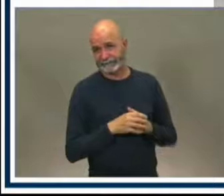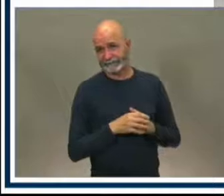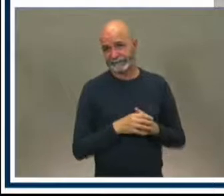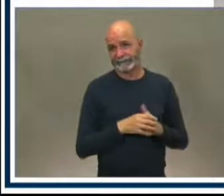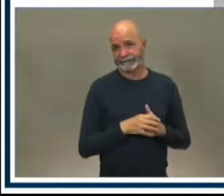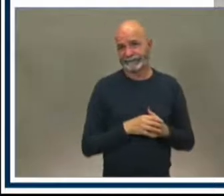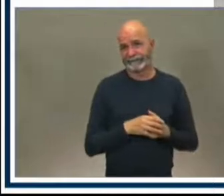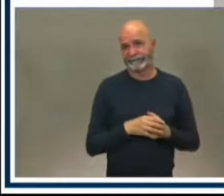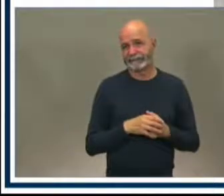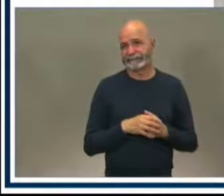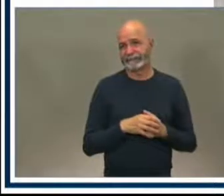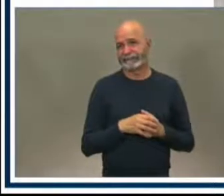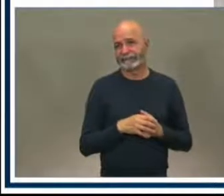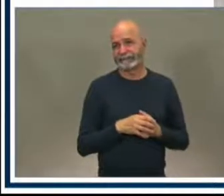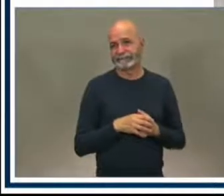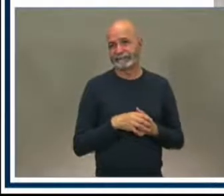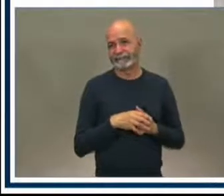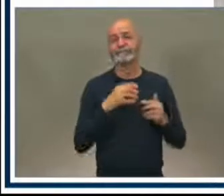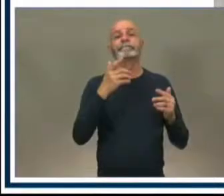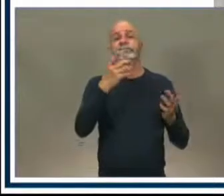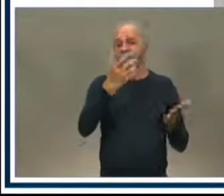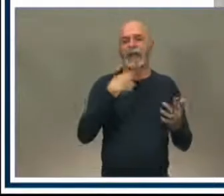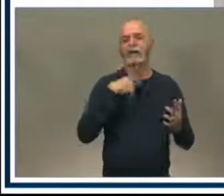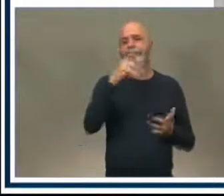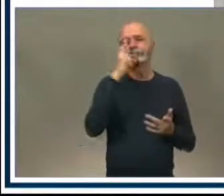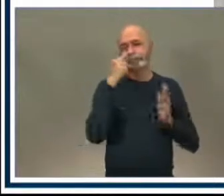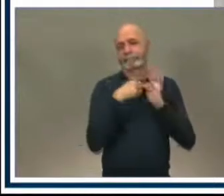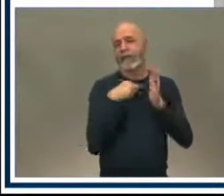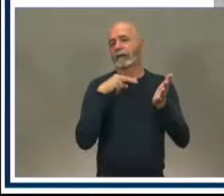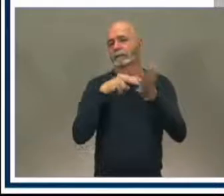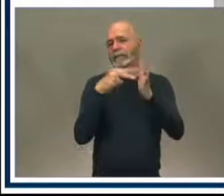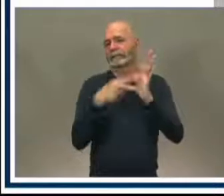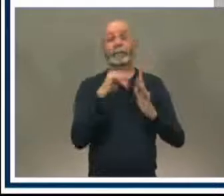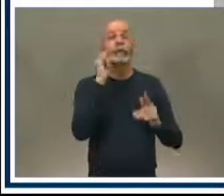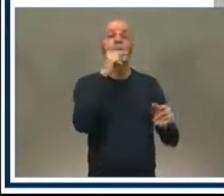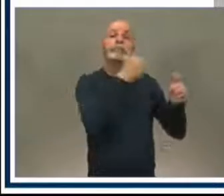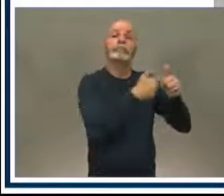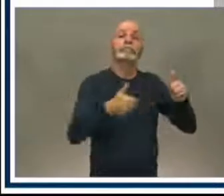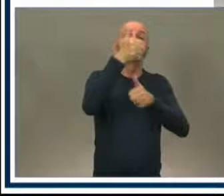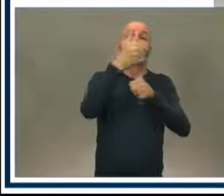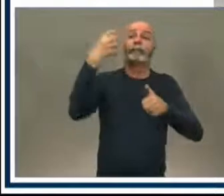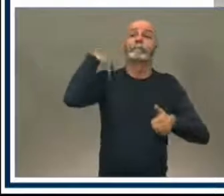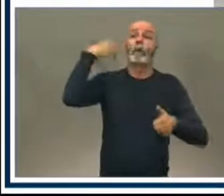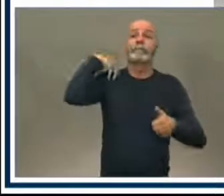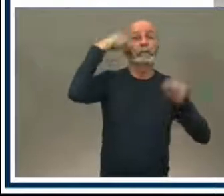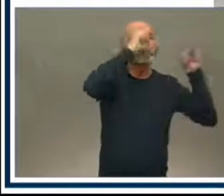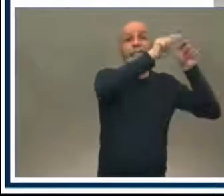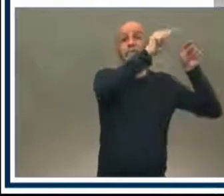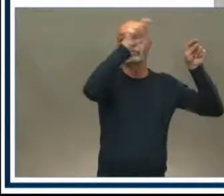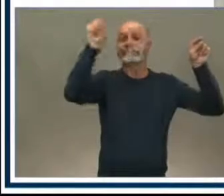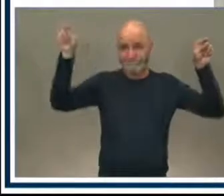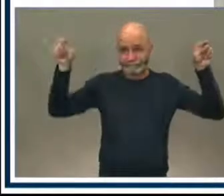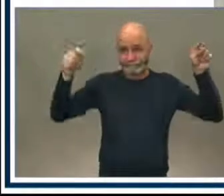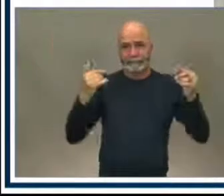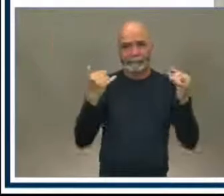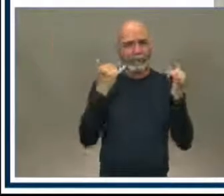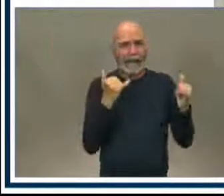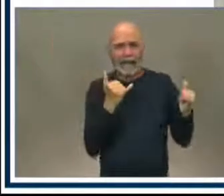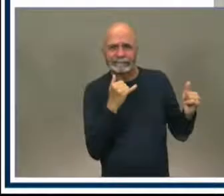is the local management, the local employers are already looking at scheduling opportunities and how